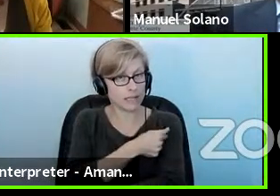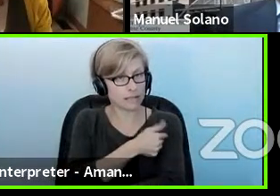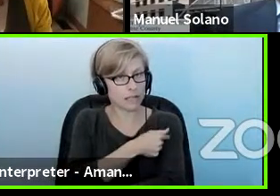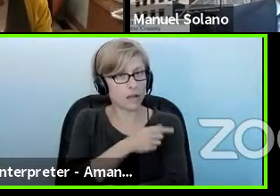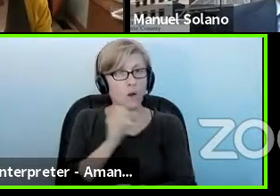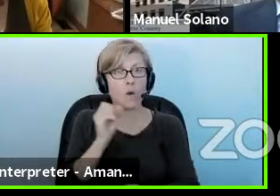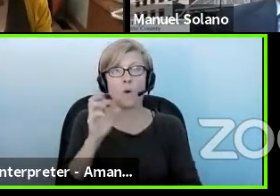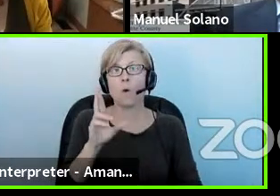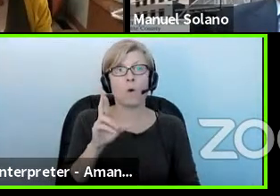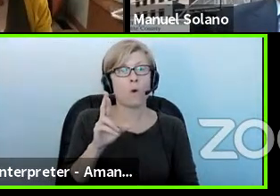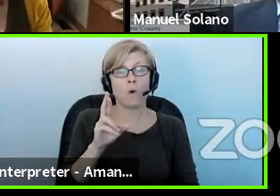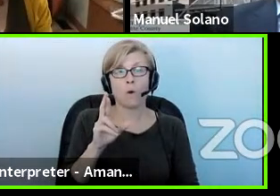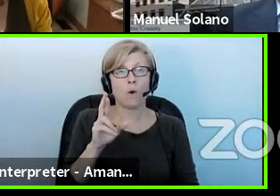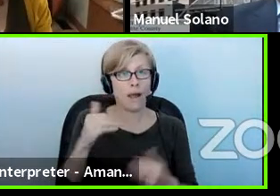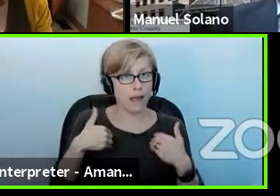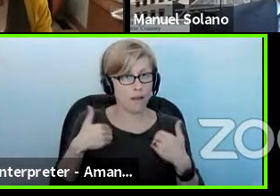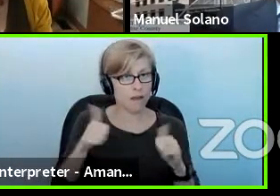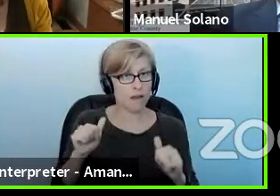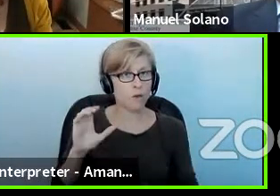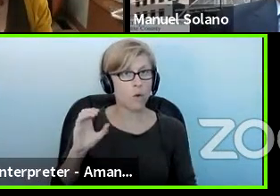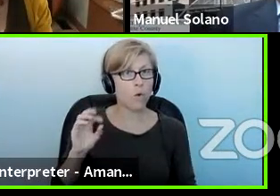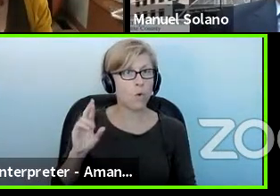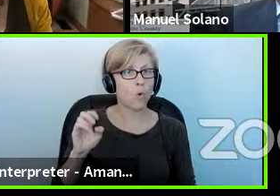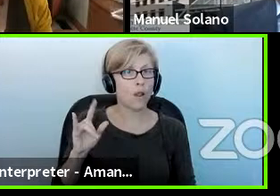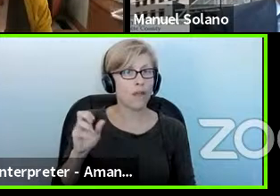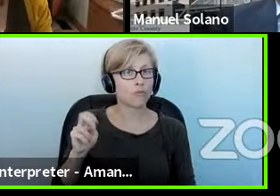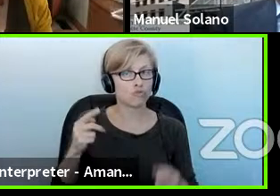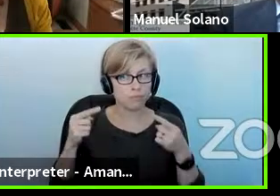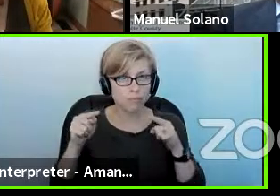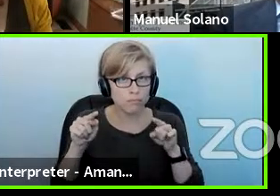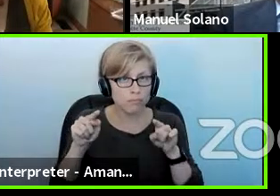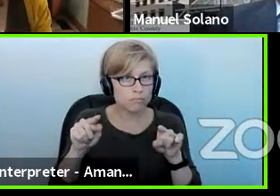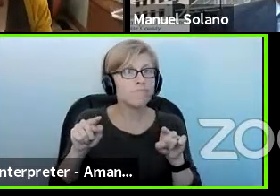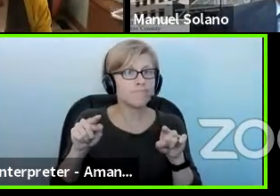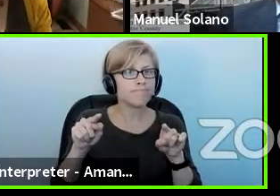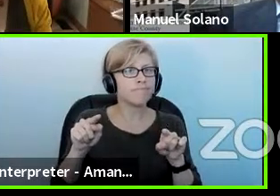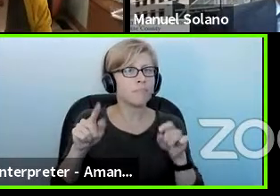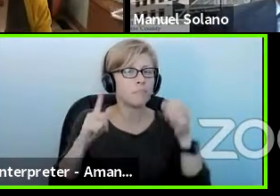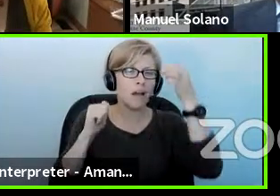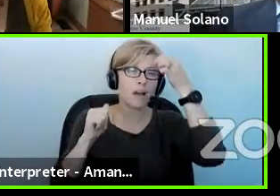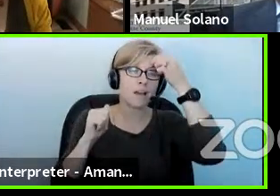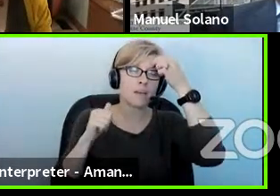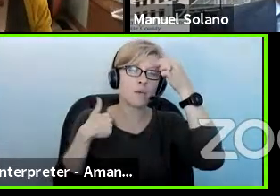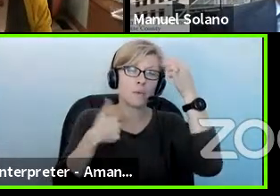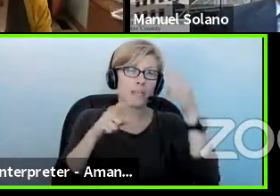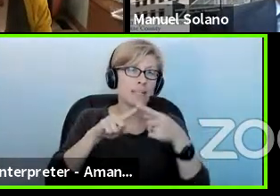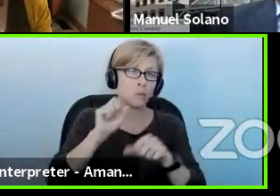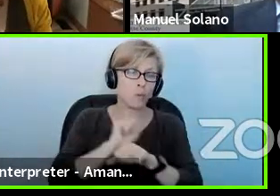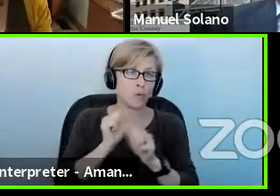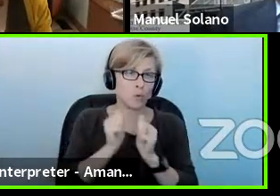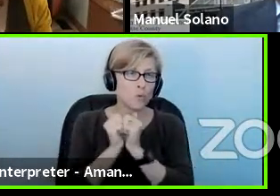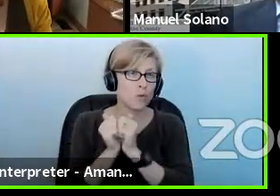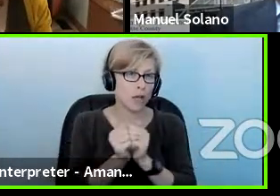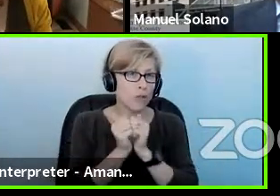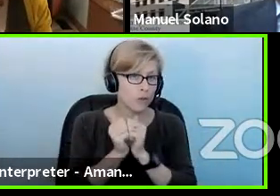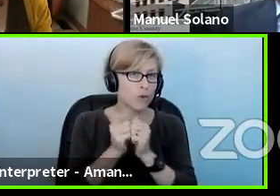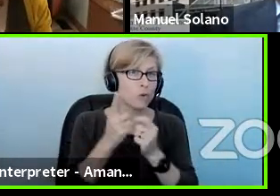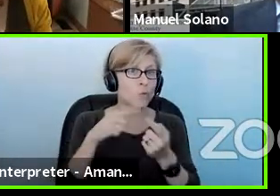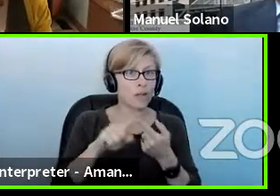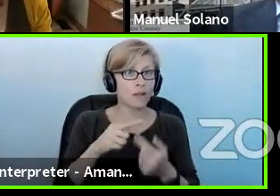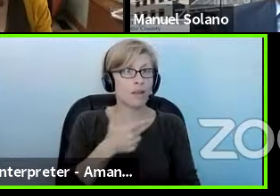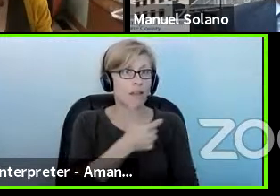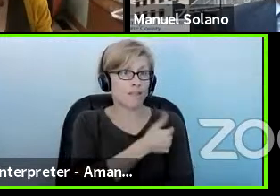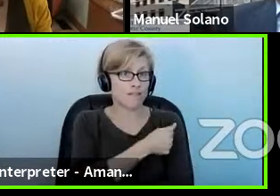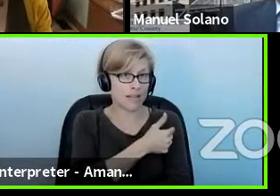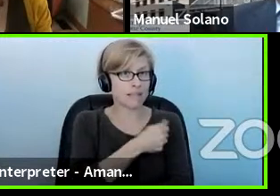no correlation? And the reason I ask is we're obviously going to need to work together when the vaccines